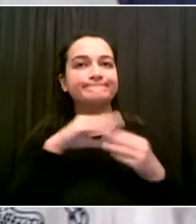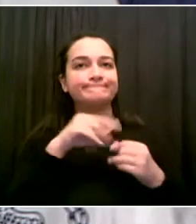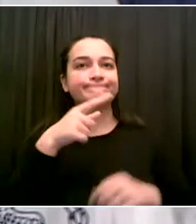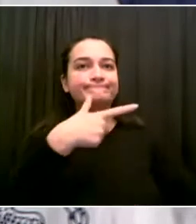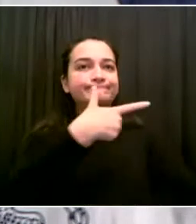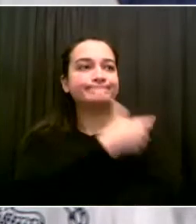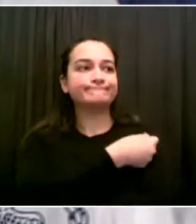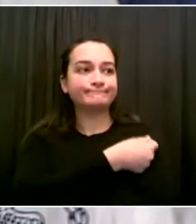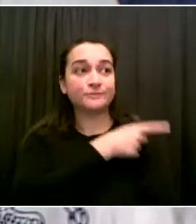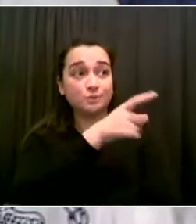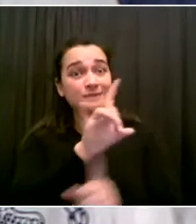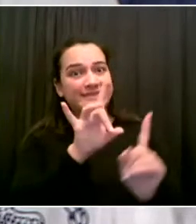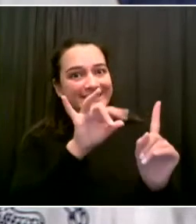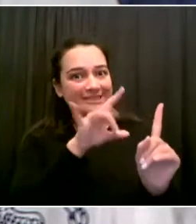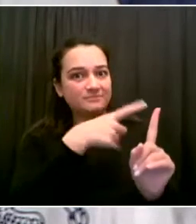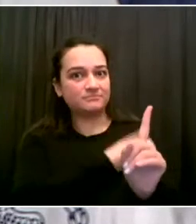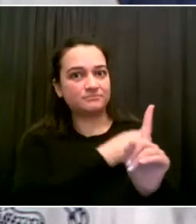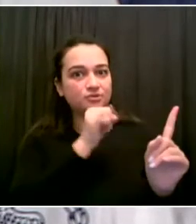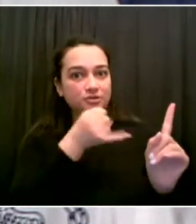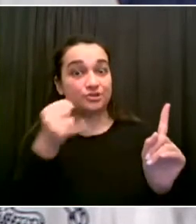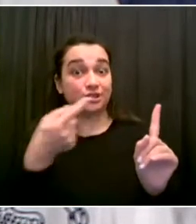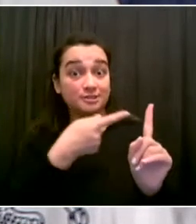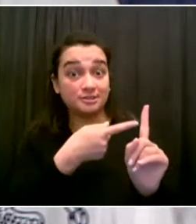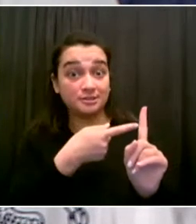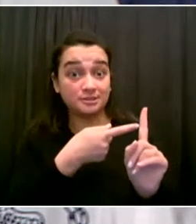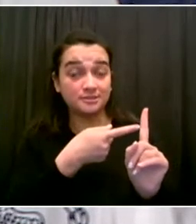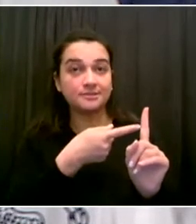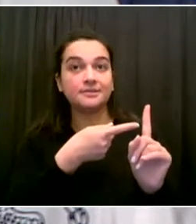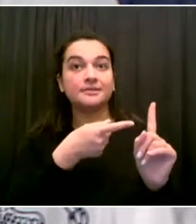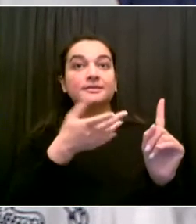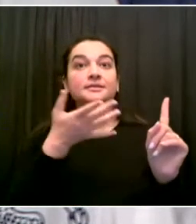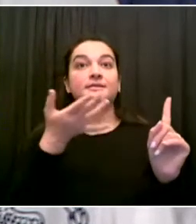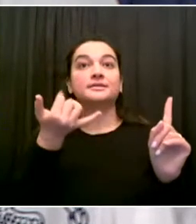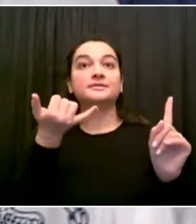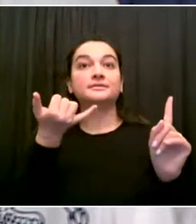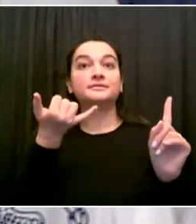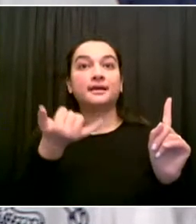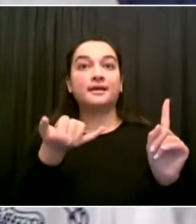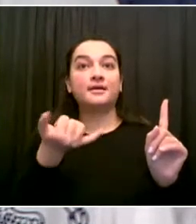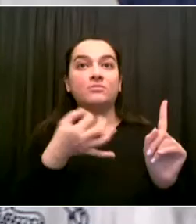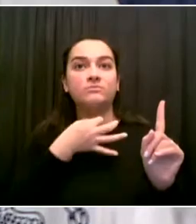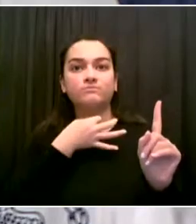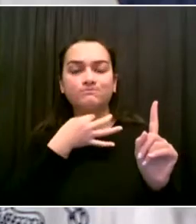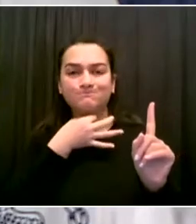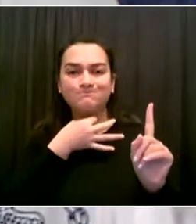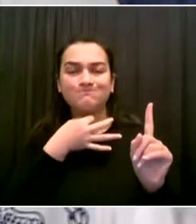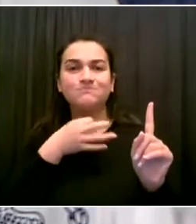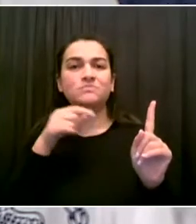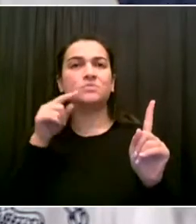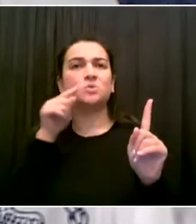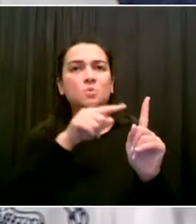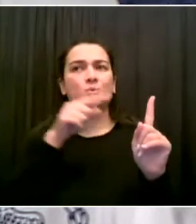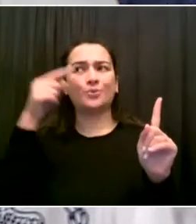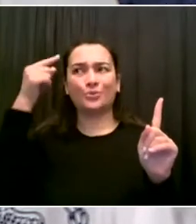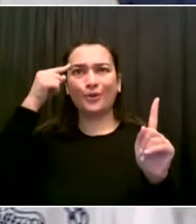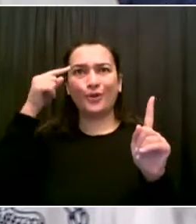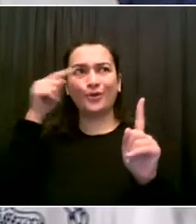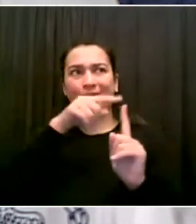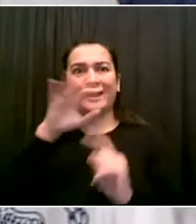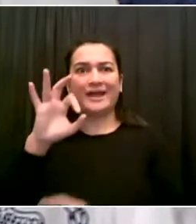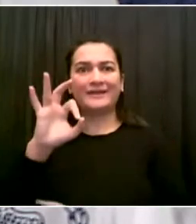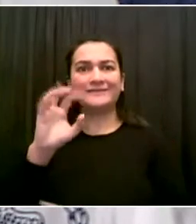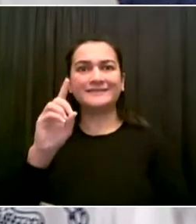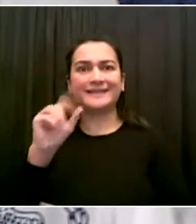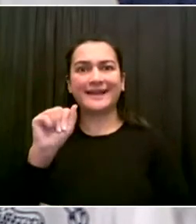you, what was your thought when you saw the information or the report from CDC and FDA about